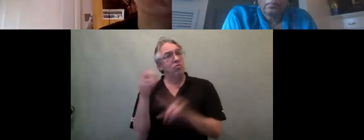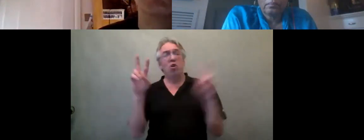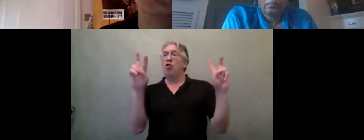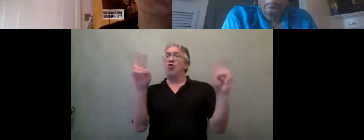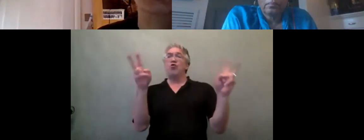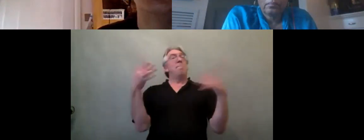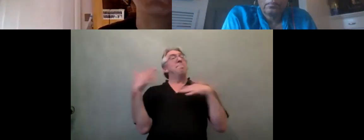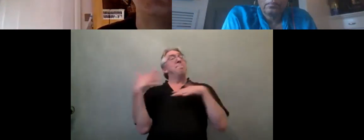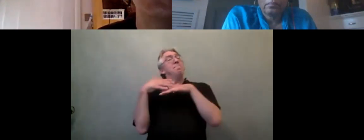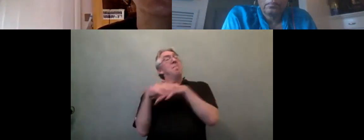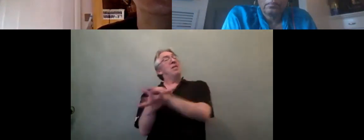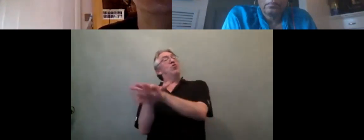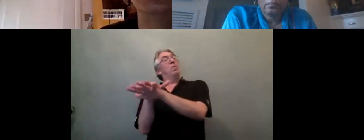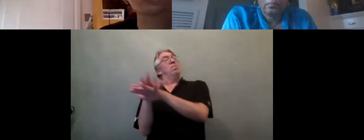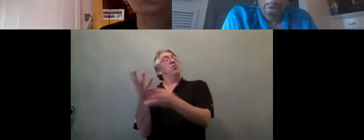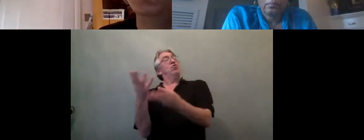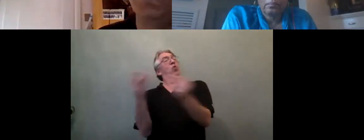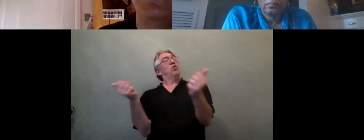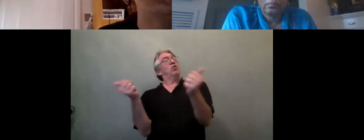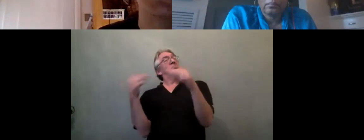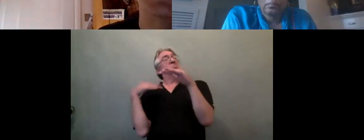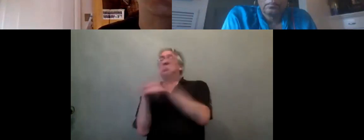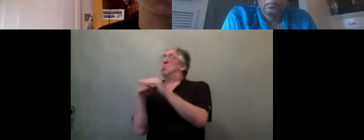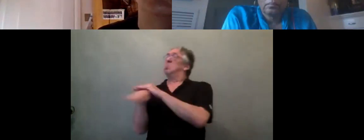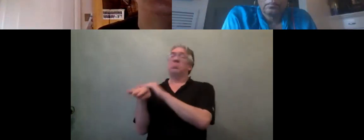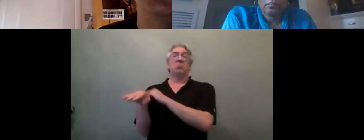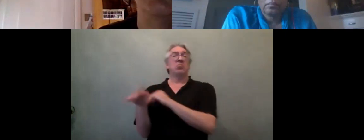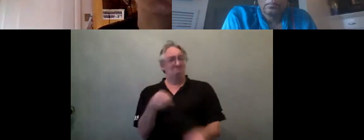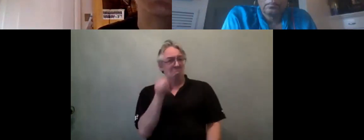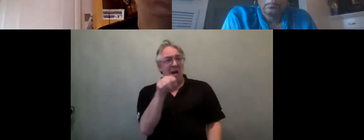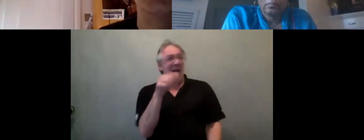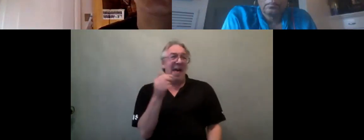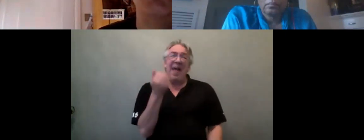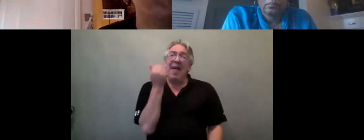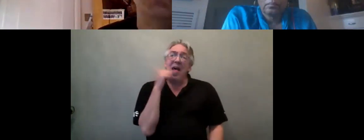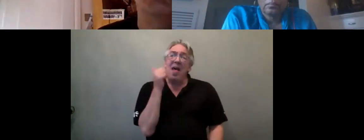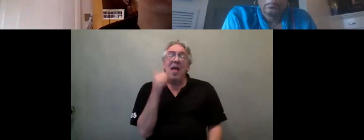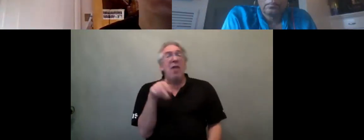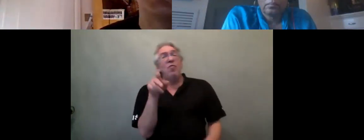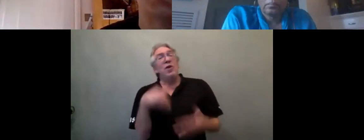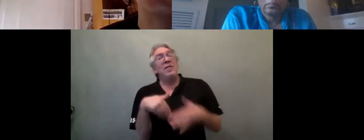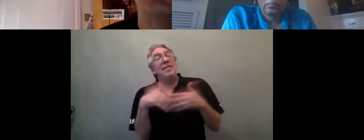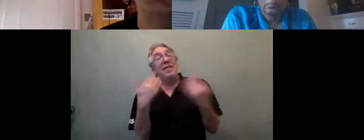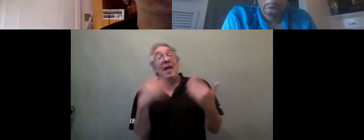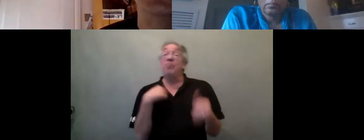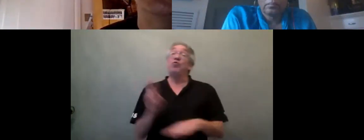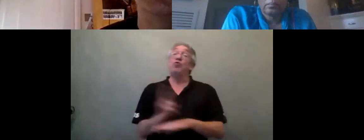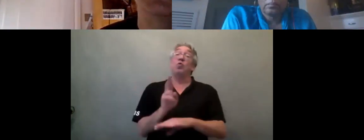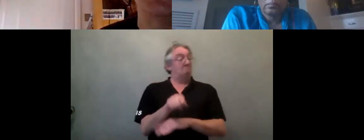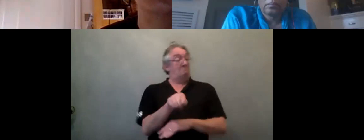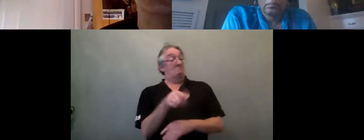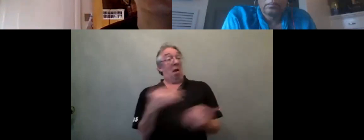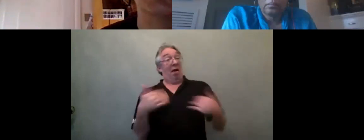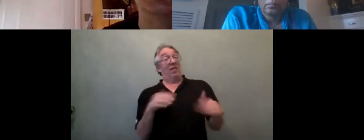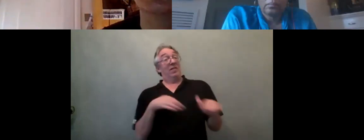solutions. So things that everyday people use, which have accessibility built in,